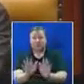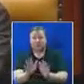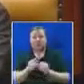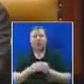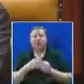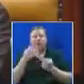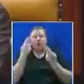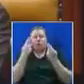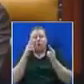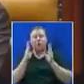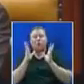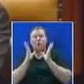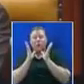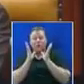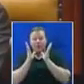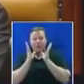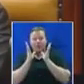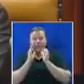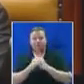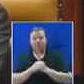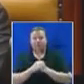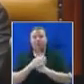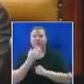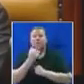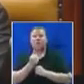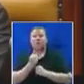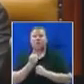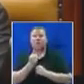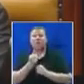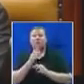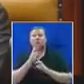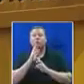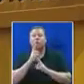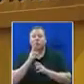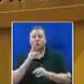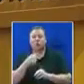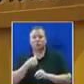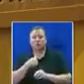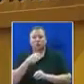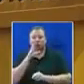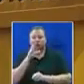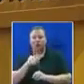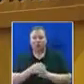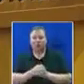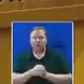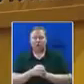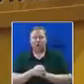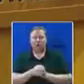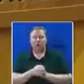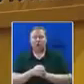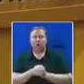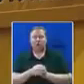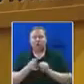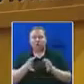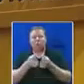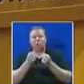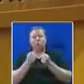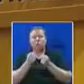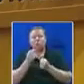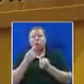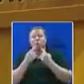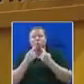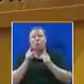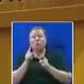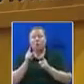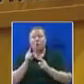Malima, can you please respond to what I'm asking you to do? I'm asking you to withdraw the remark that